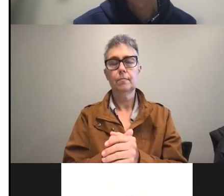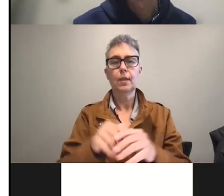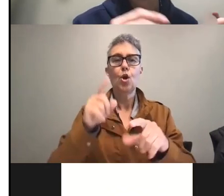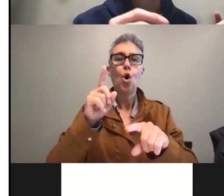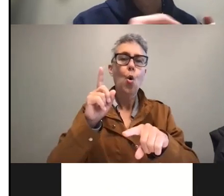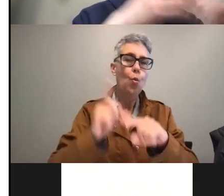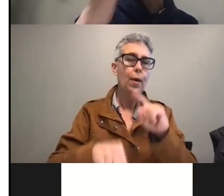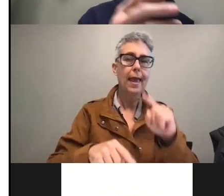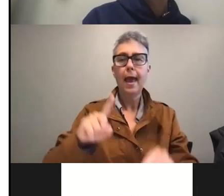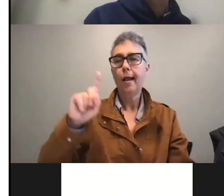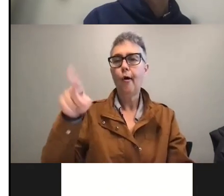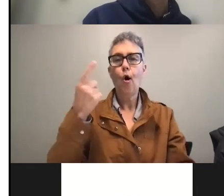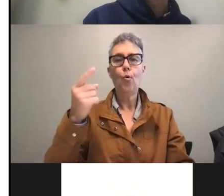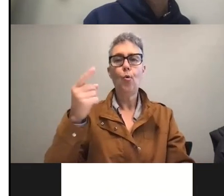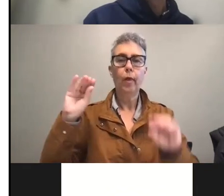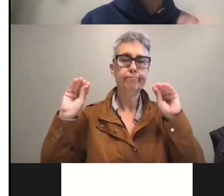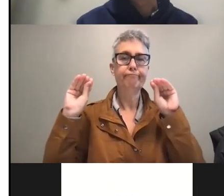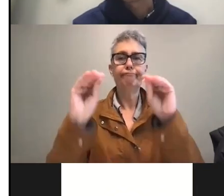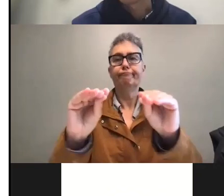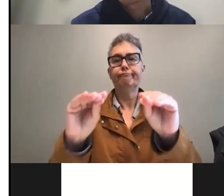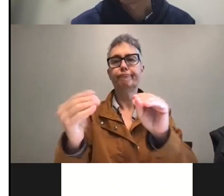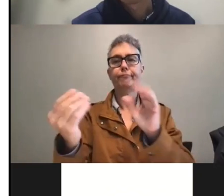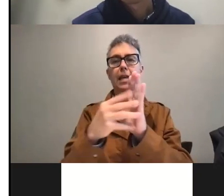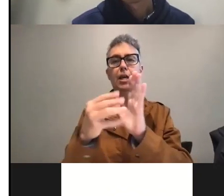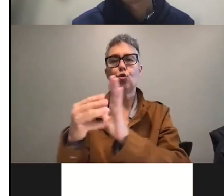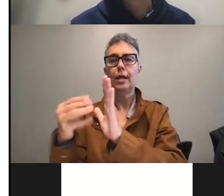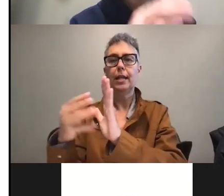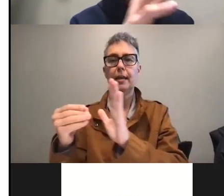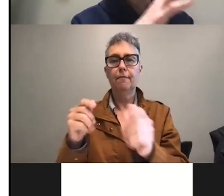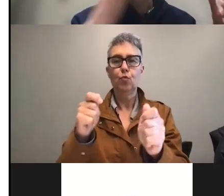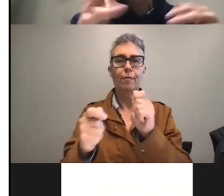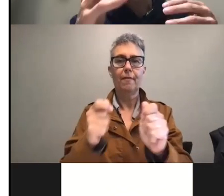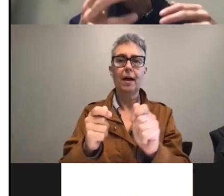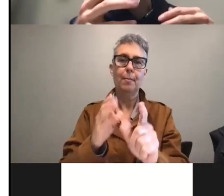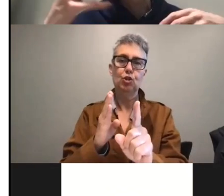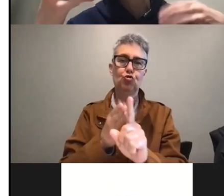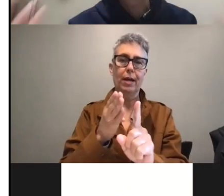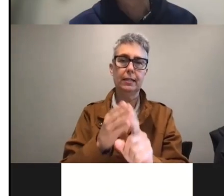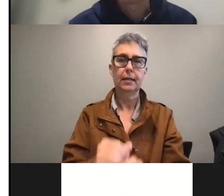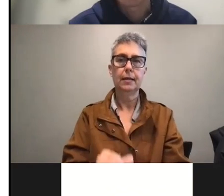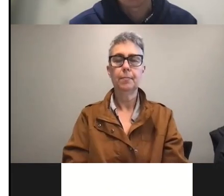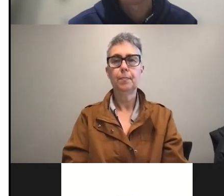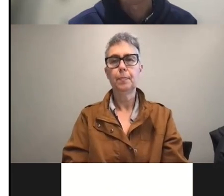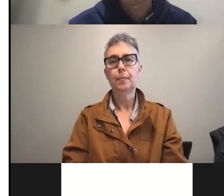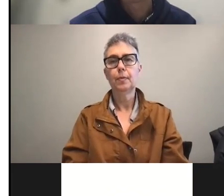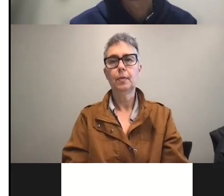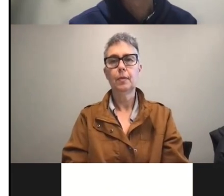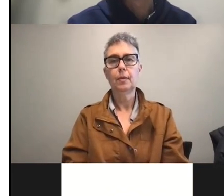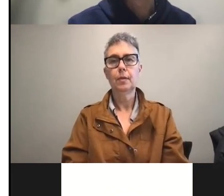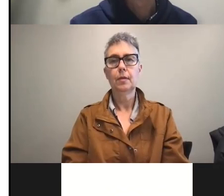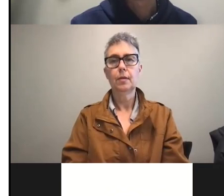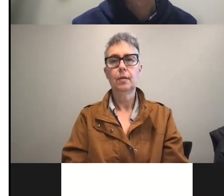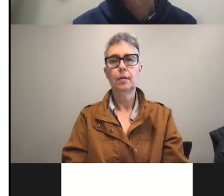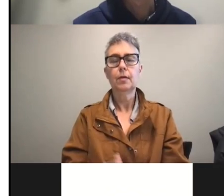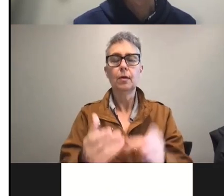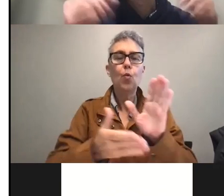apply this iterative refinement directly. Well, we will operate on iterative refinement, but